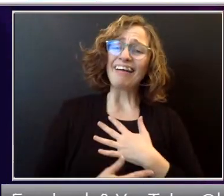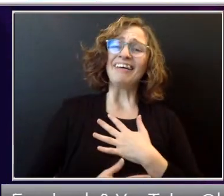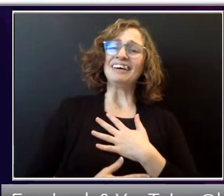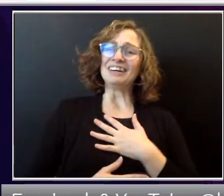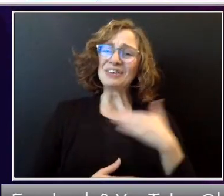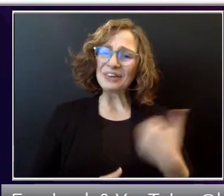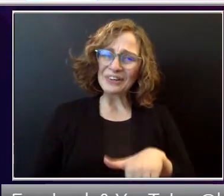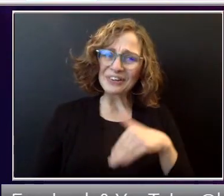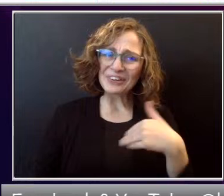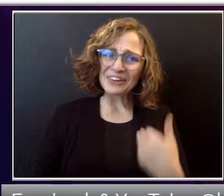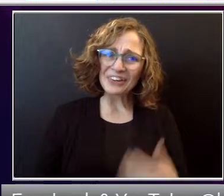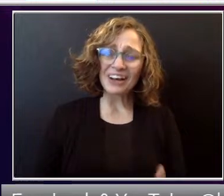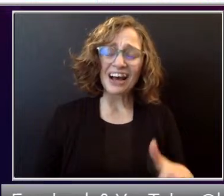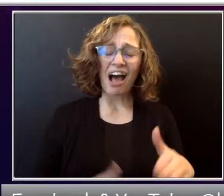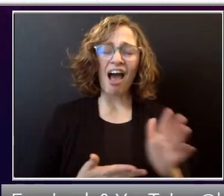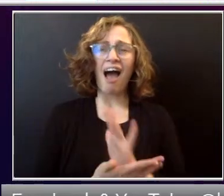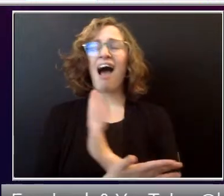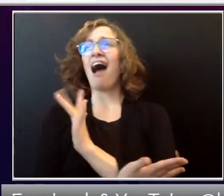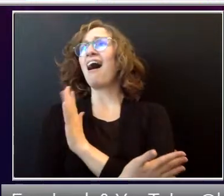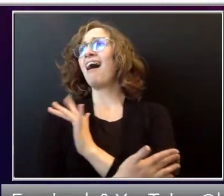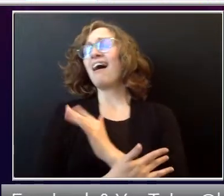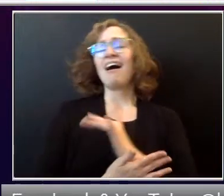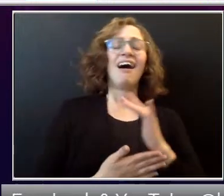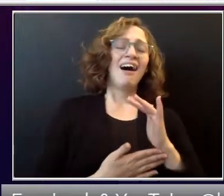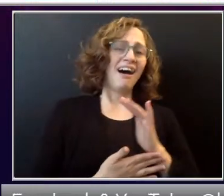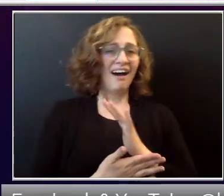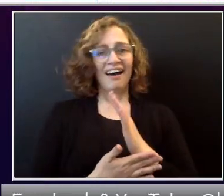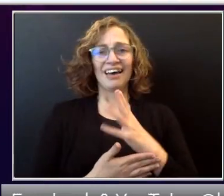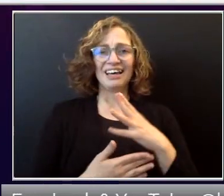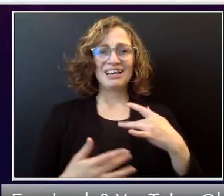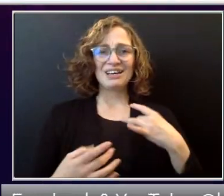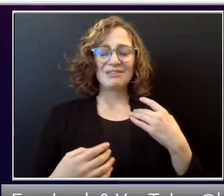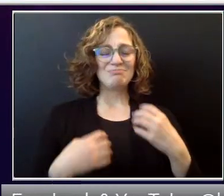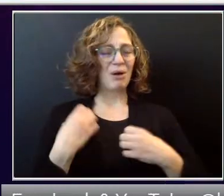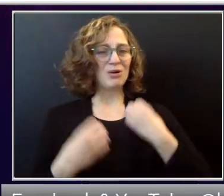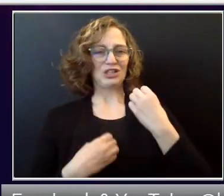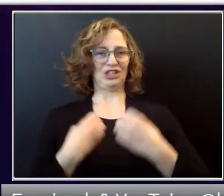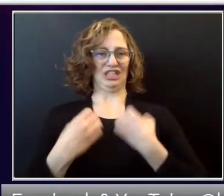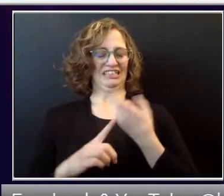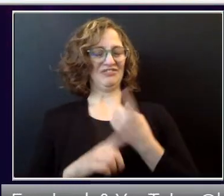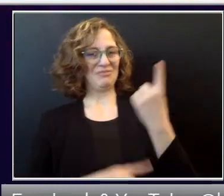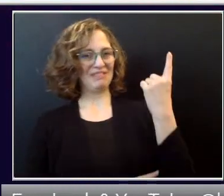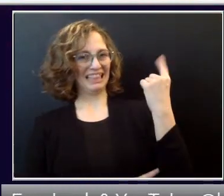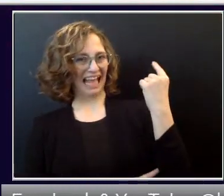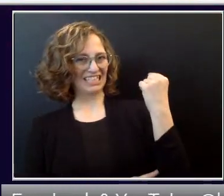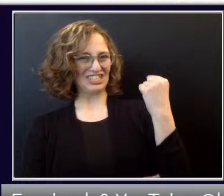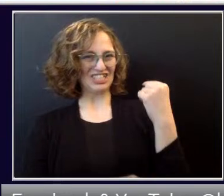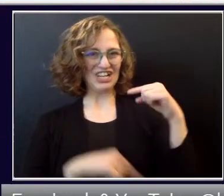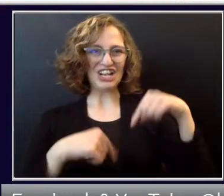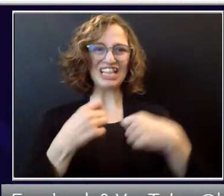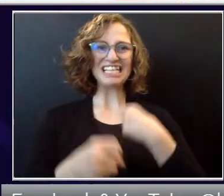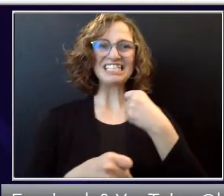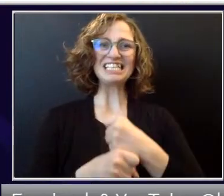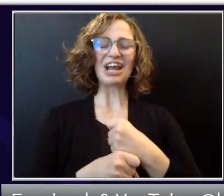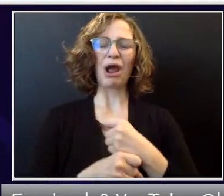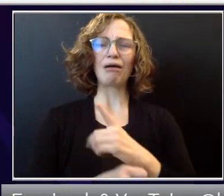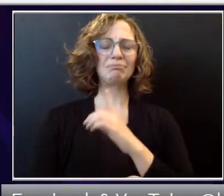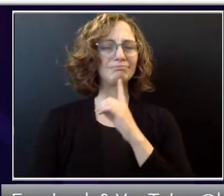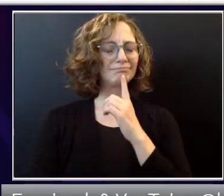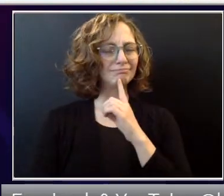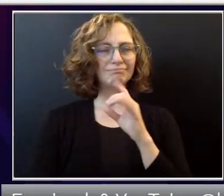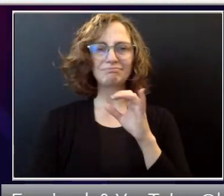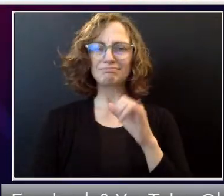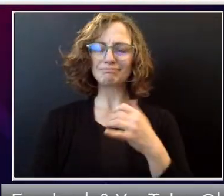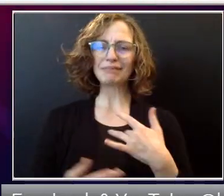gamut of emotions from what happened last year to this year. It must be so exciting, Tidra, to have your